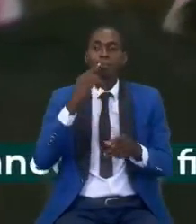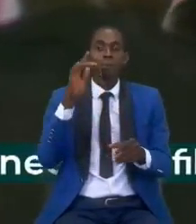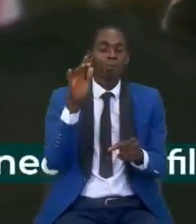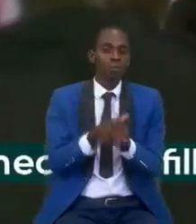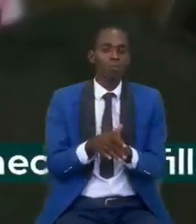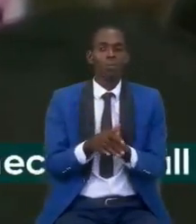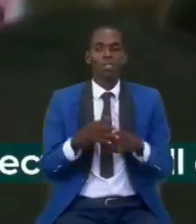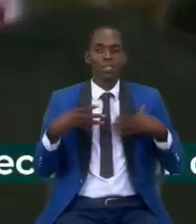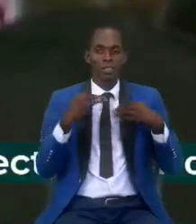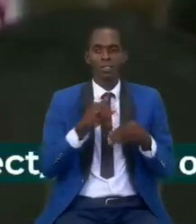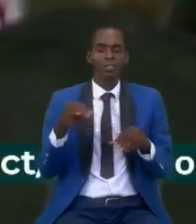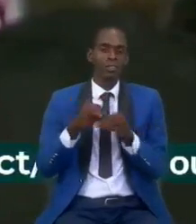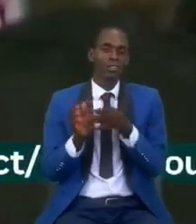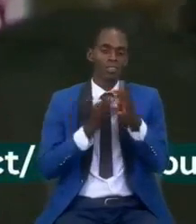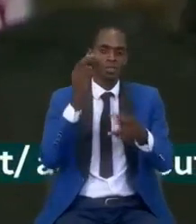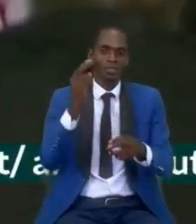Congratulations,